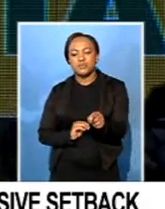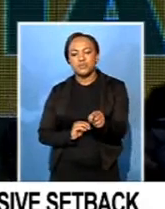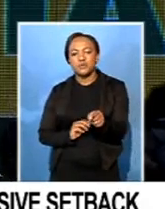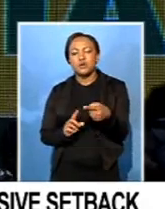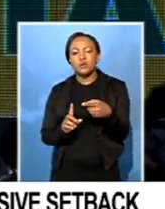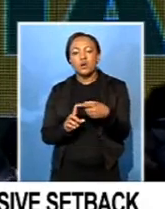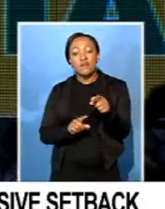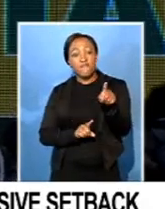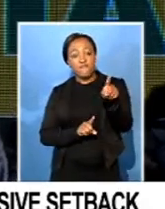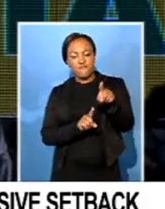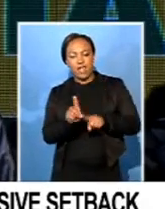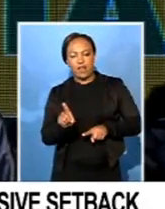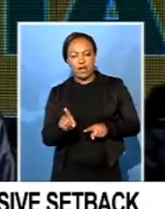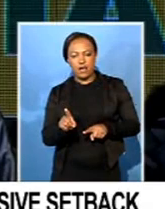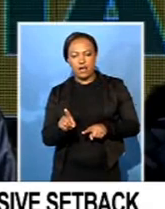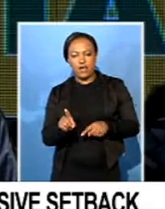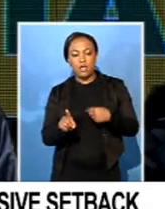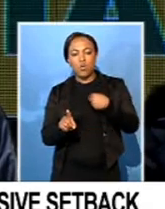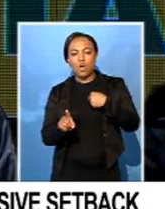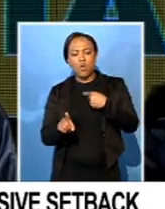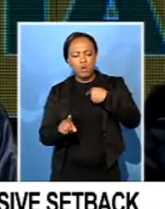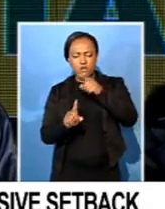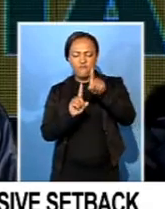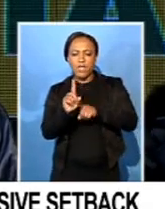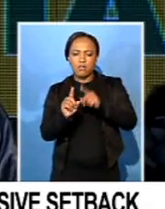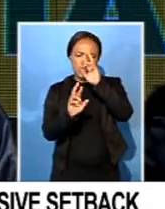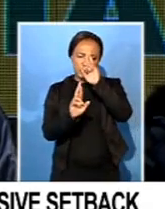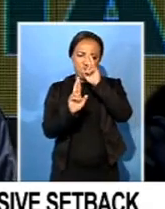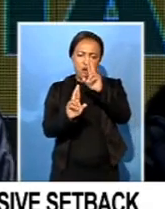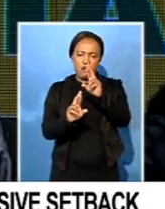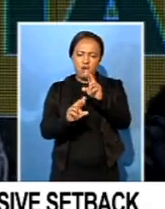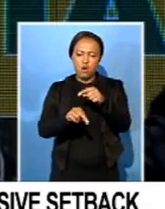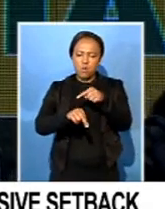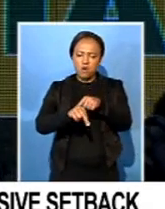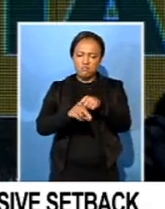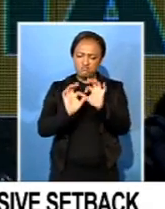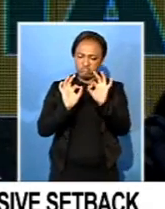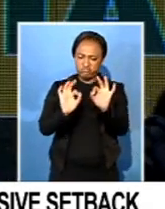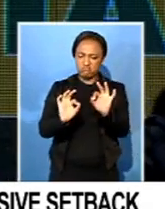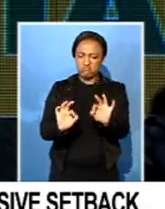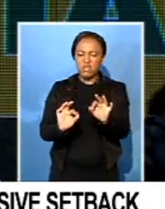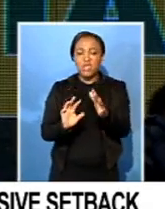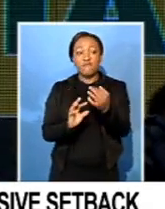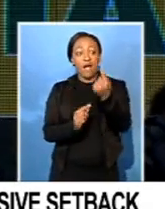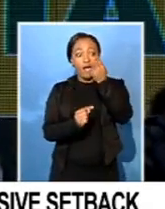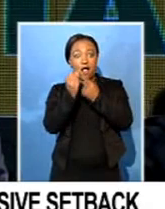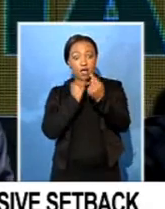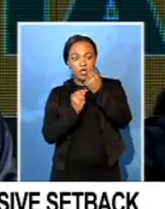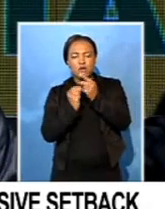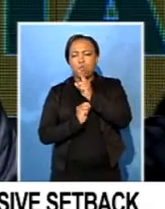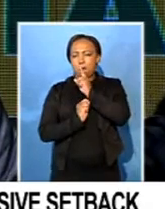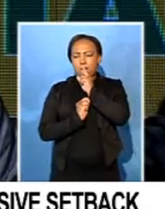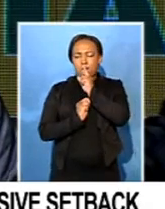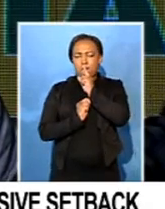Failure to respond adequately and timeously to allegations and the length